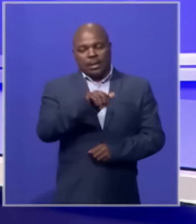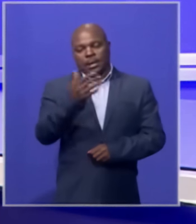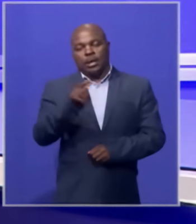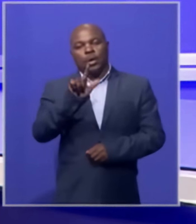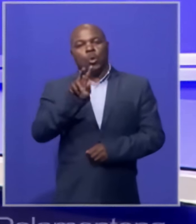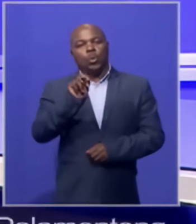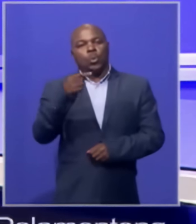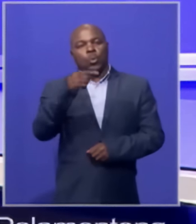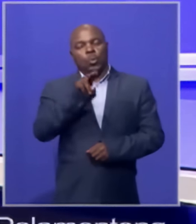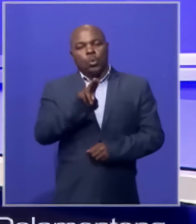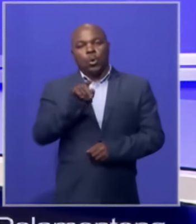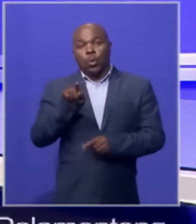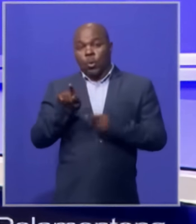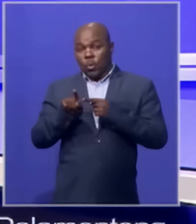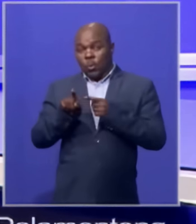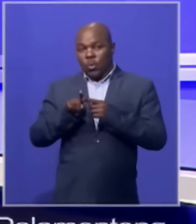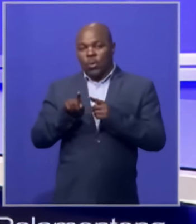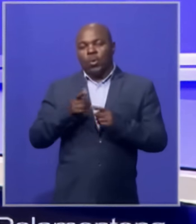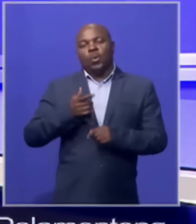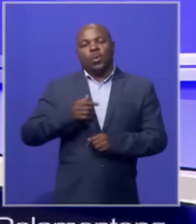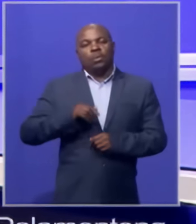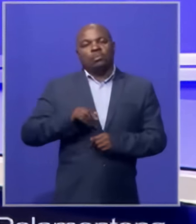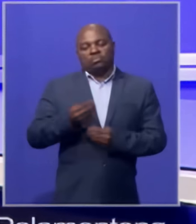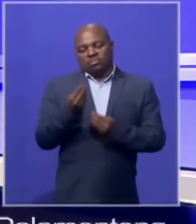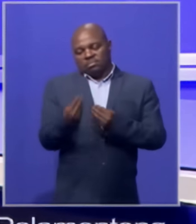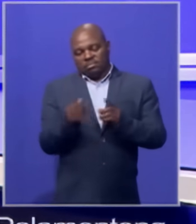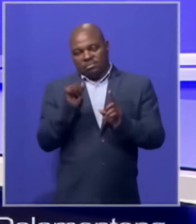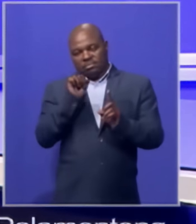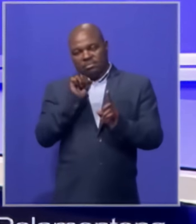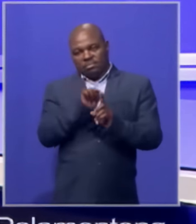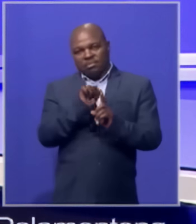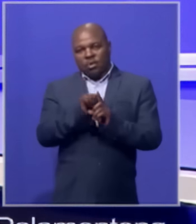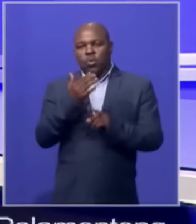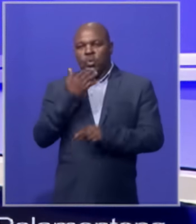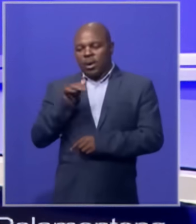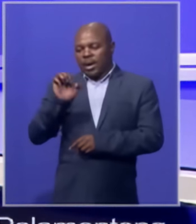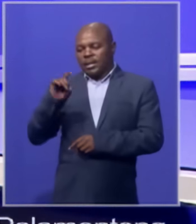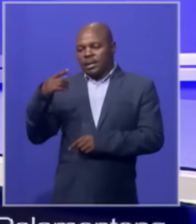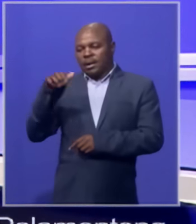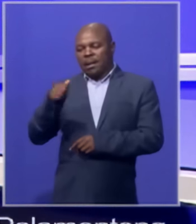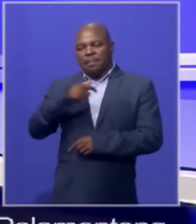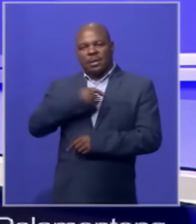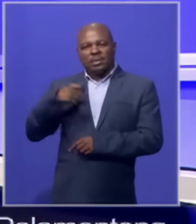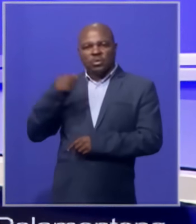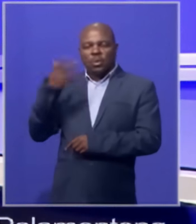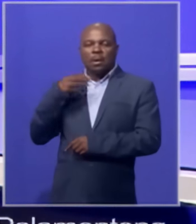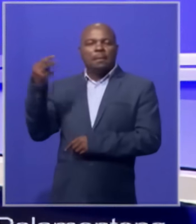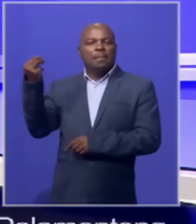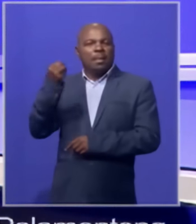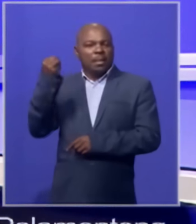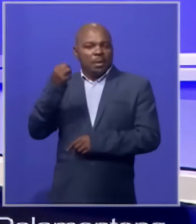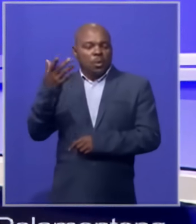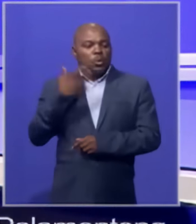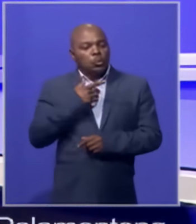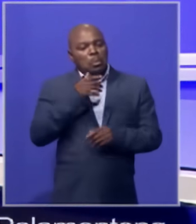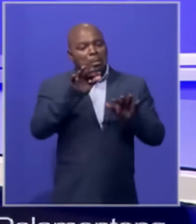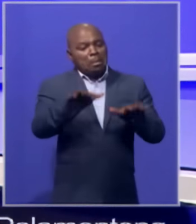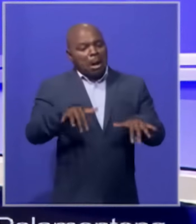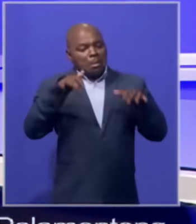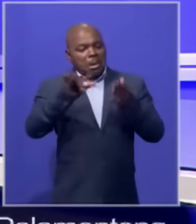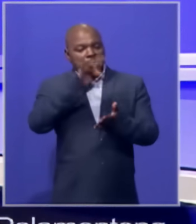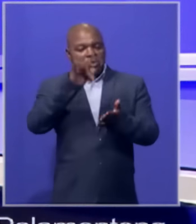maloba wa Namibia yo a robetše go boroko jo bogolo Edgar Lungu o lahlegetšwe ke setulo sa gagwe ka palamente morago ga go se iponagatše